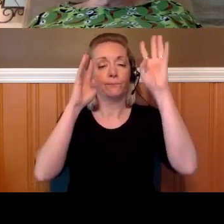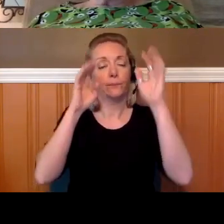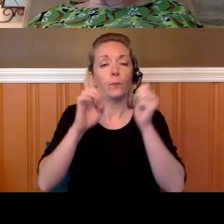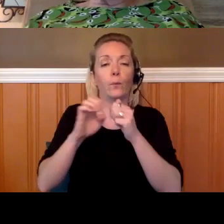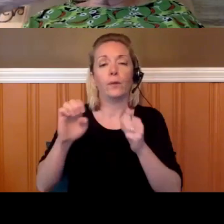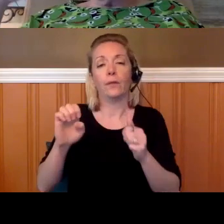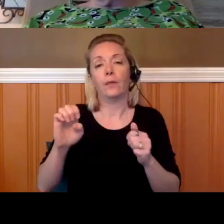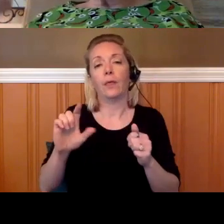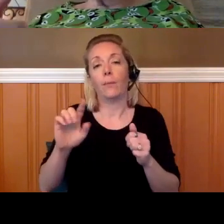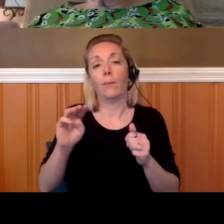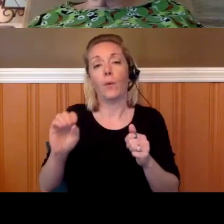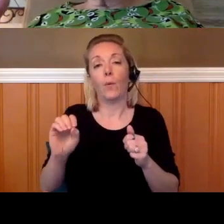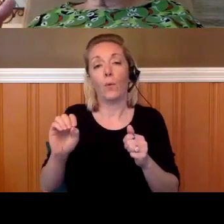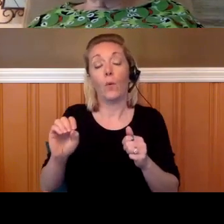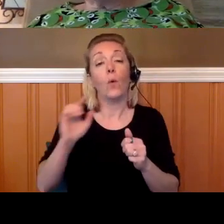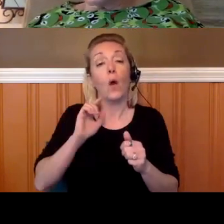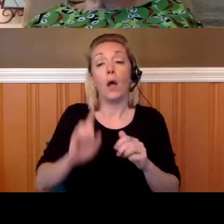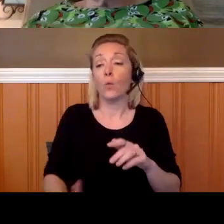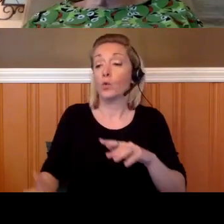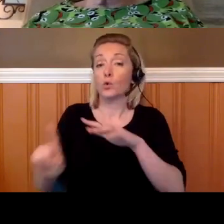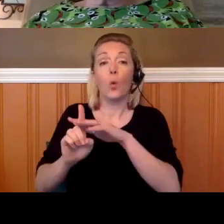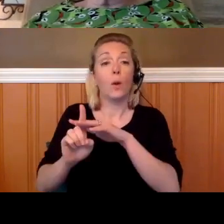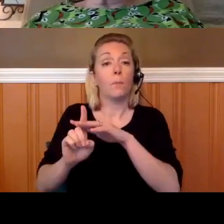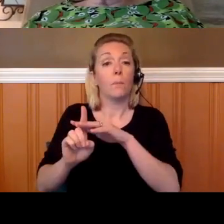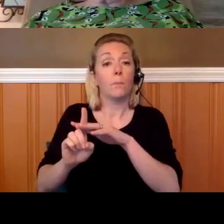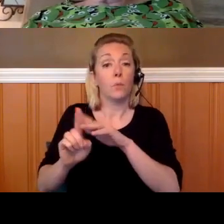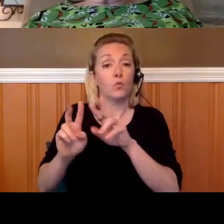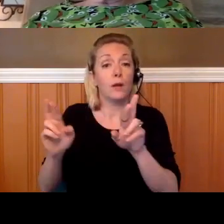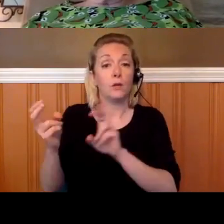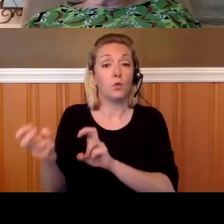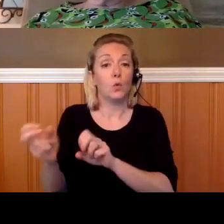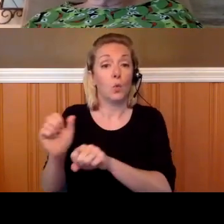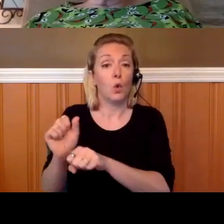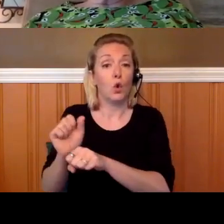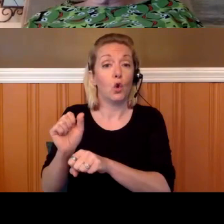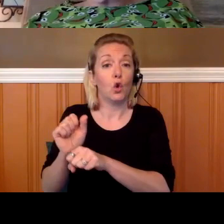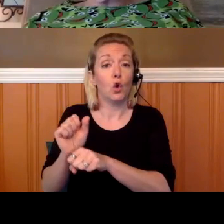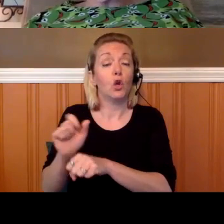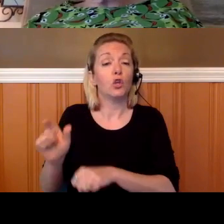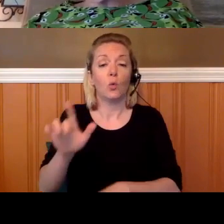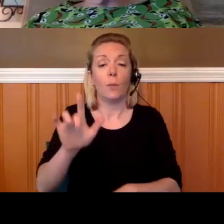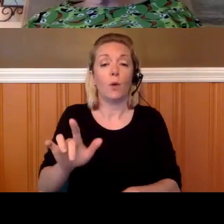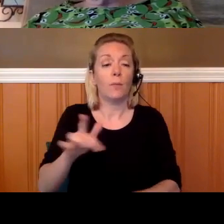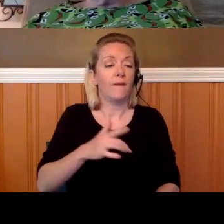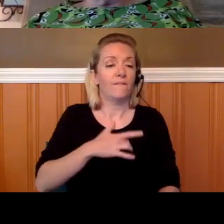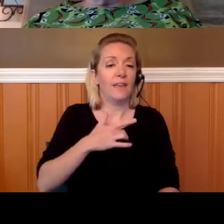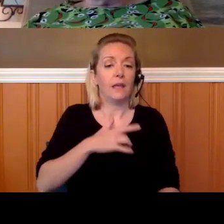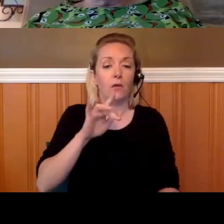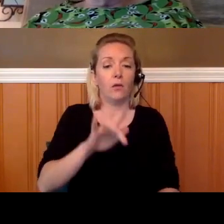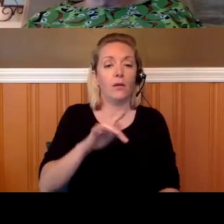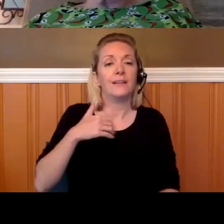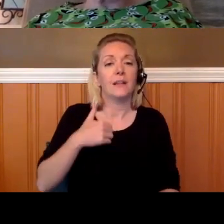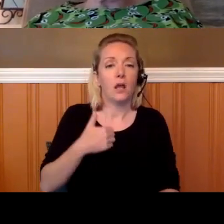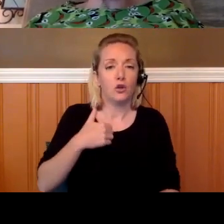and she says, feel tired on her device. Well, she's not saying she feels tired. She wants to